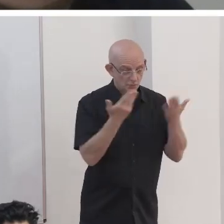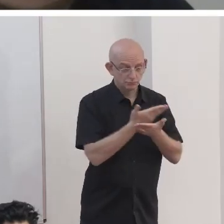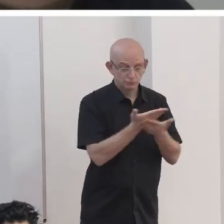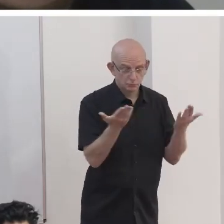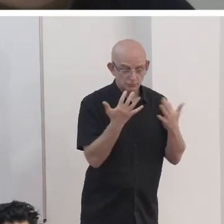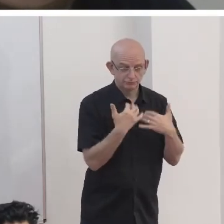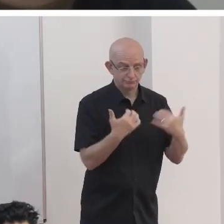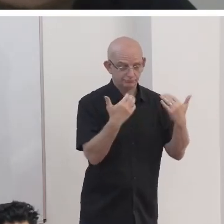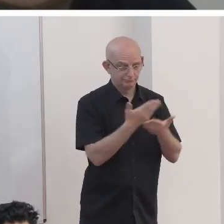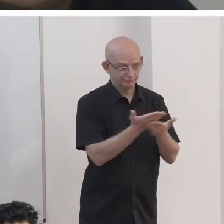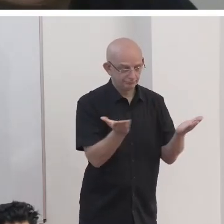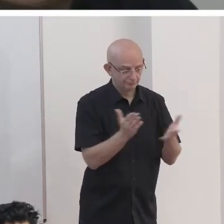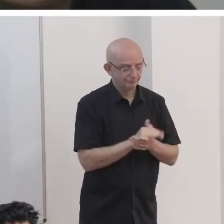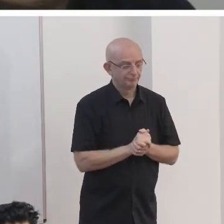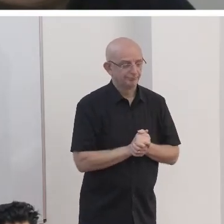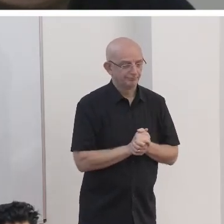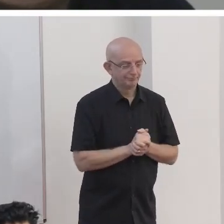like to thank to